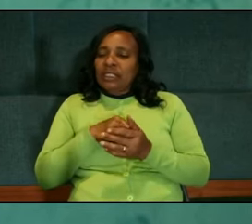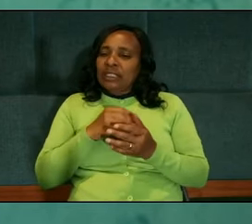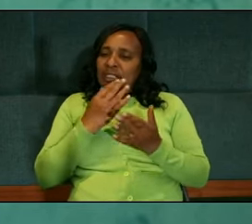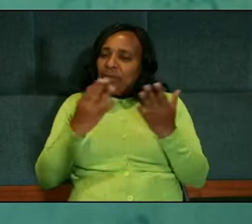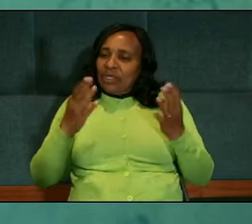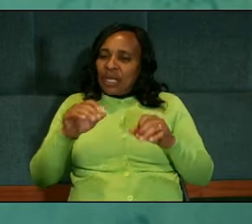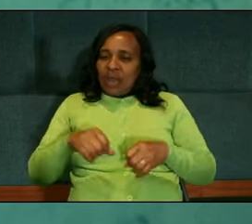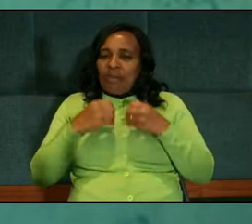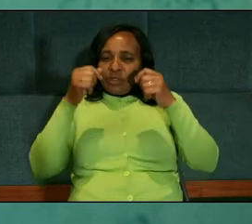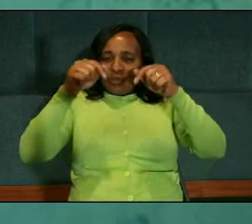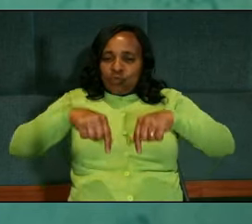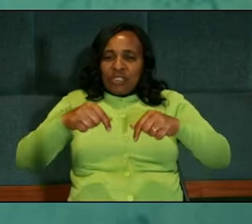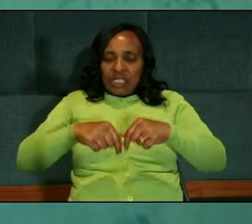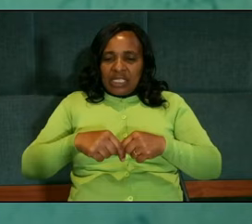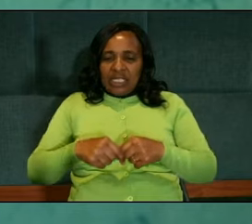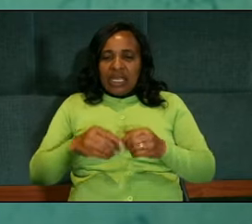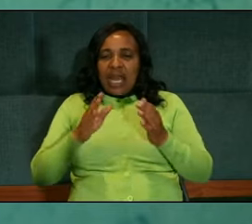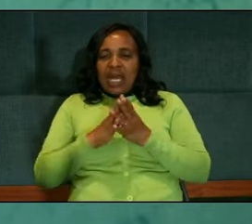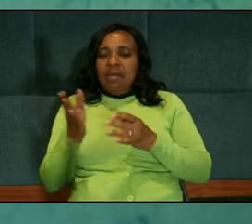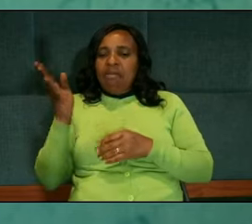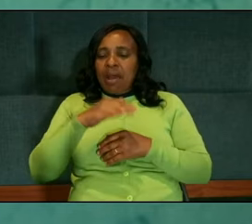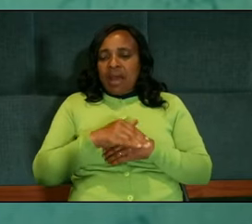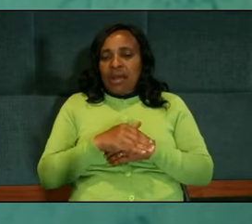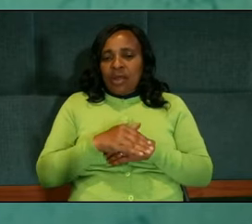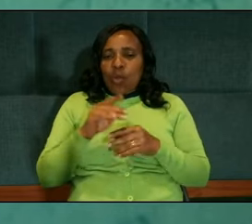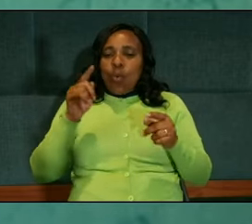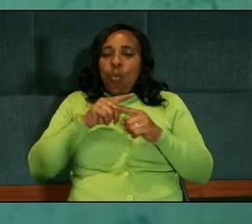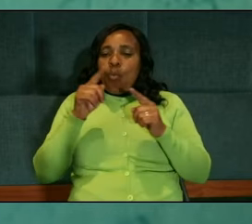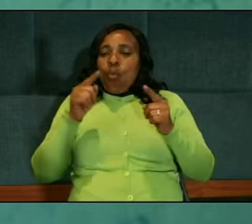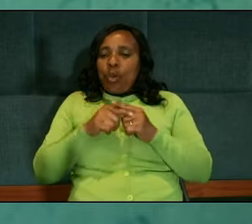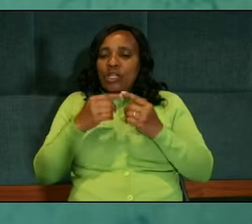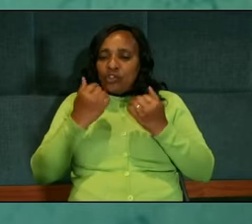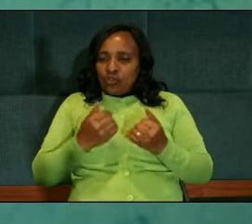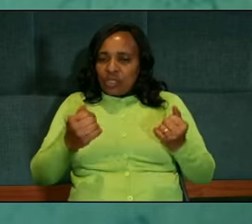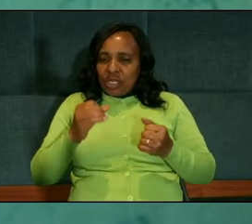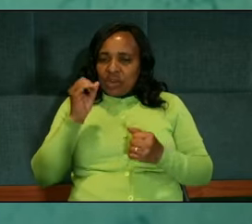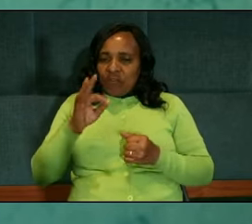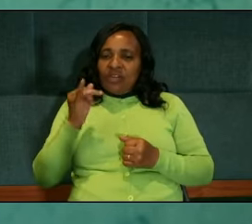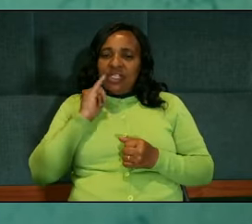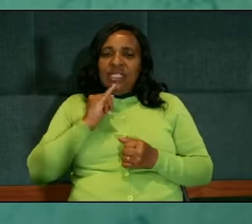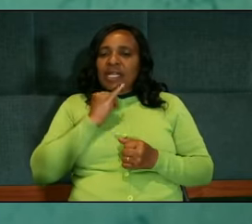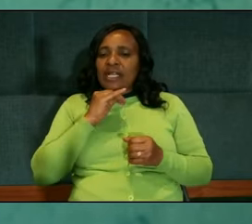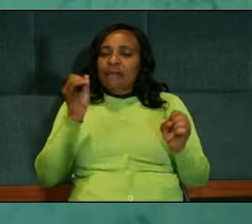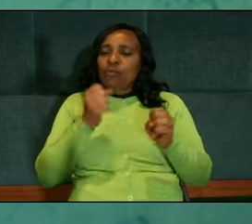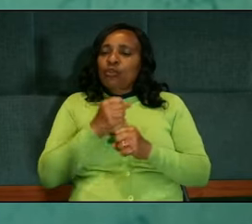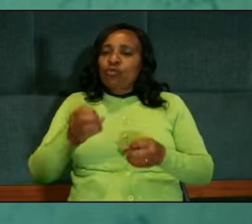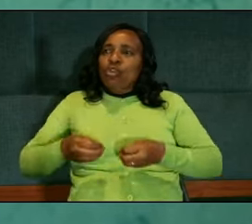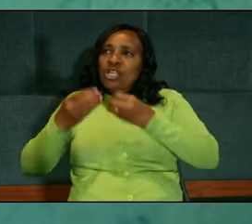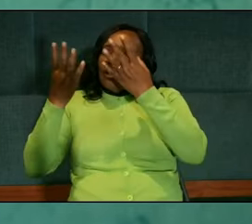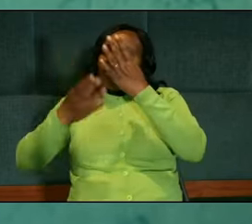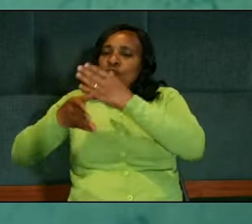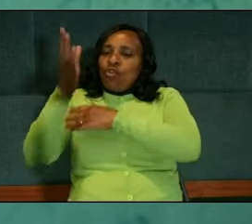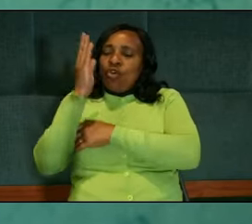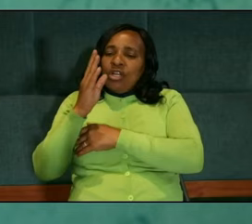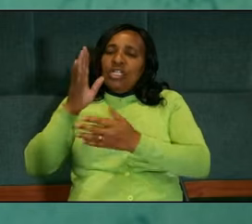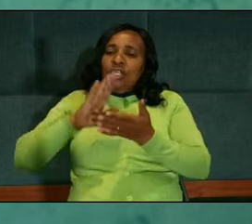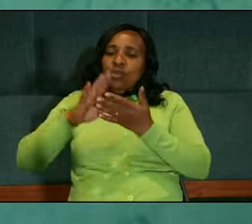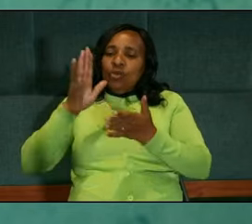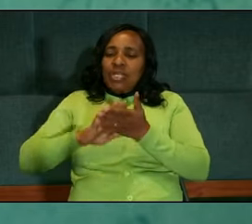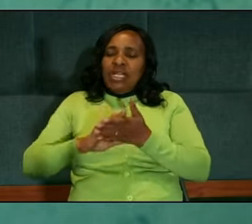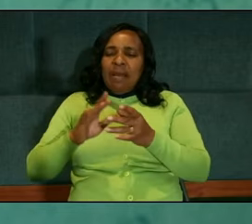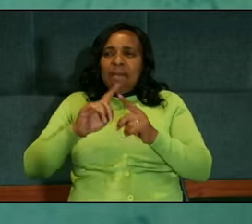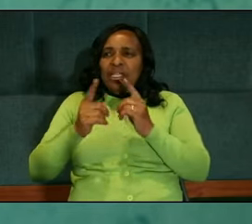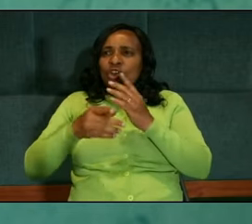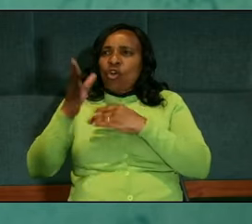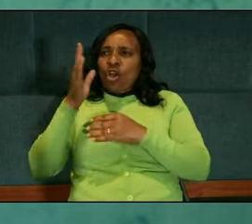that happens today and back in Israel when the children of Israel would not give God the glory he deserved. But instead of